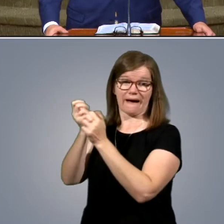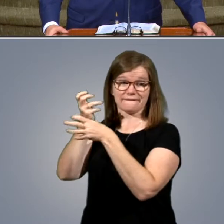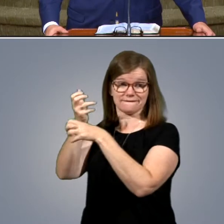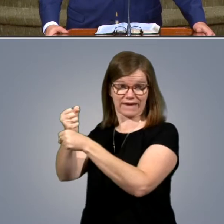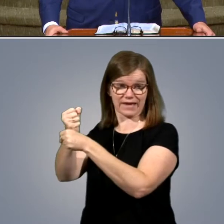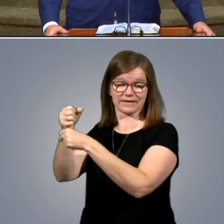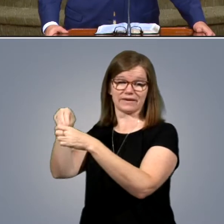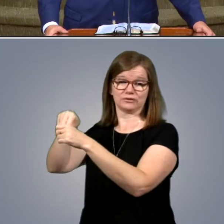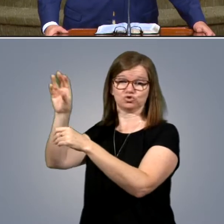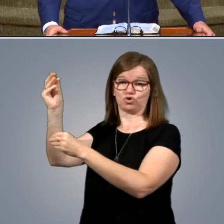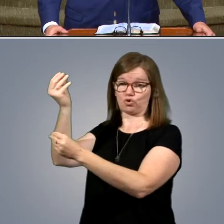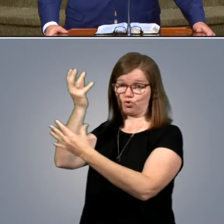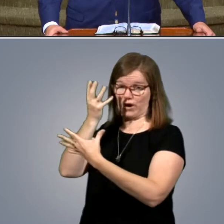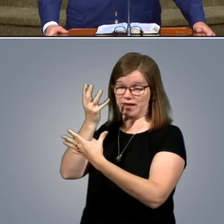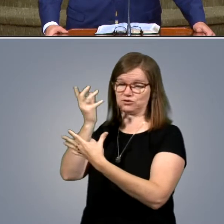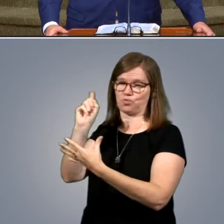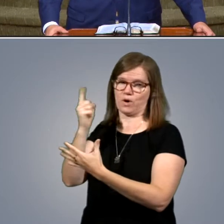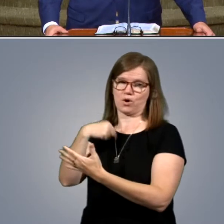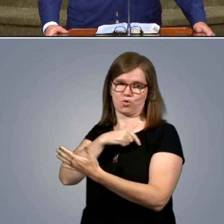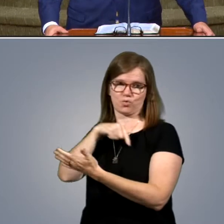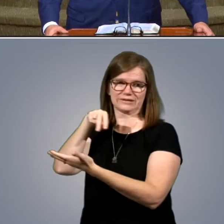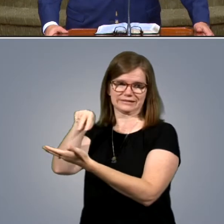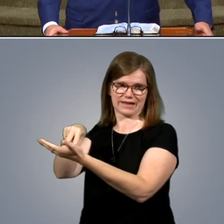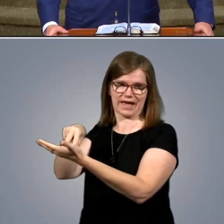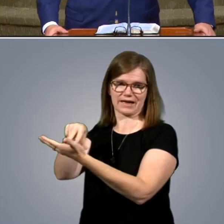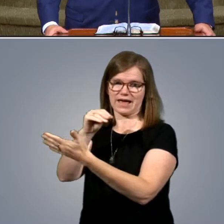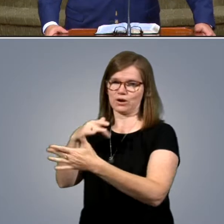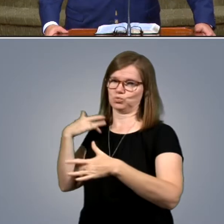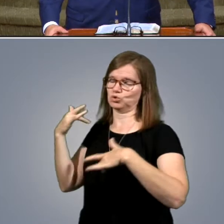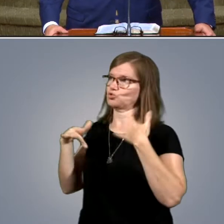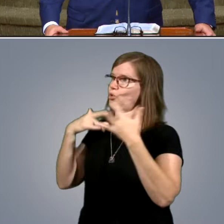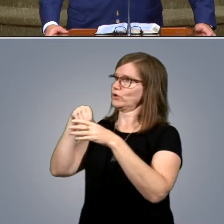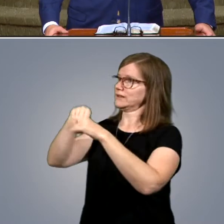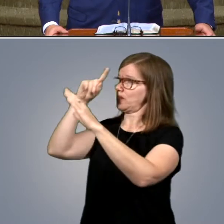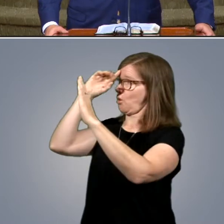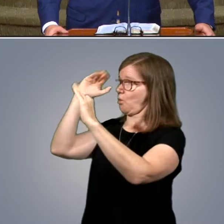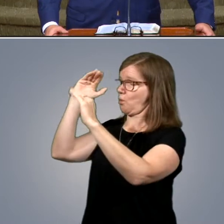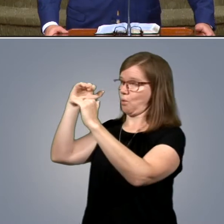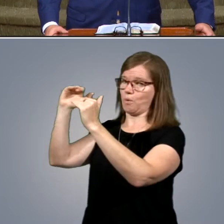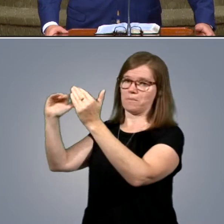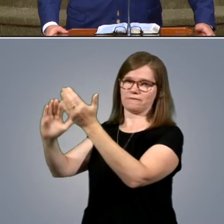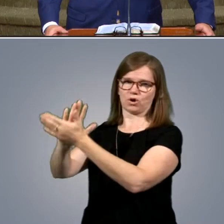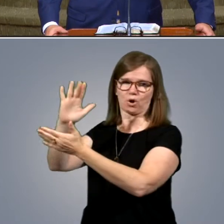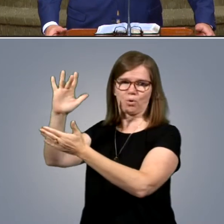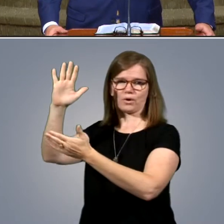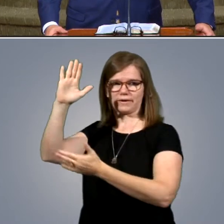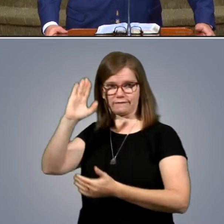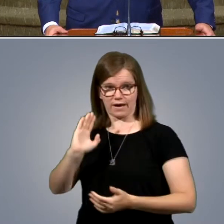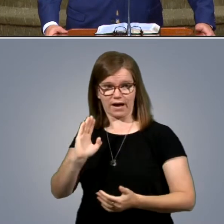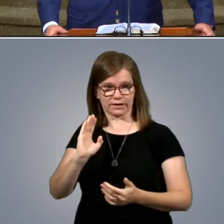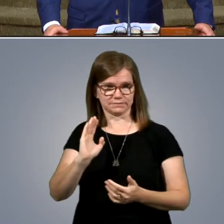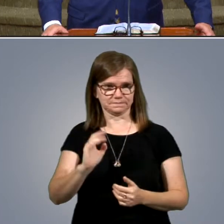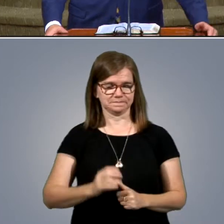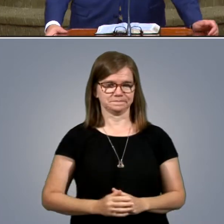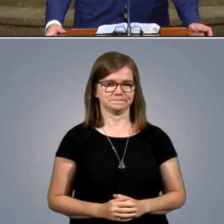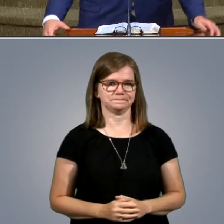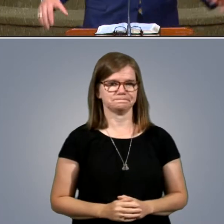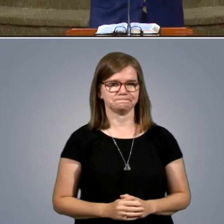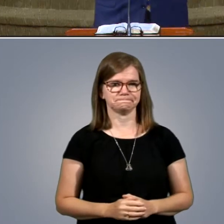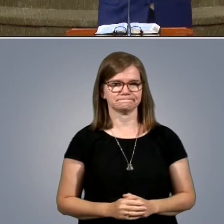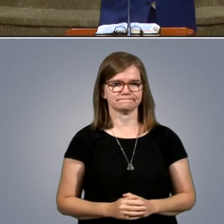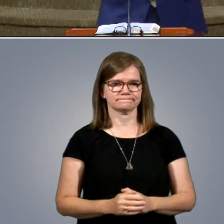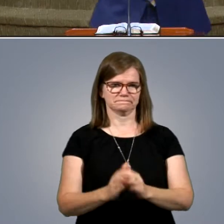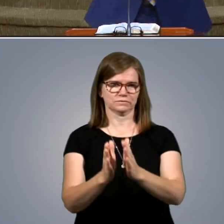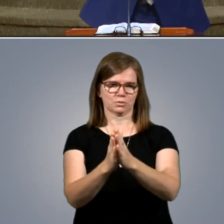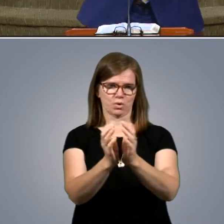this grace wherein we stand, and rejoice in the hope of the glory of God. Let's pray together. Father, in